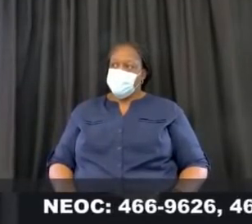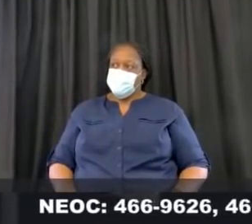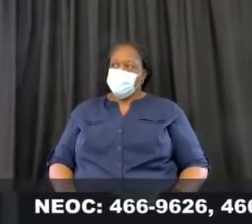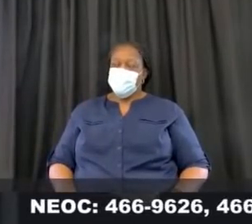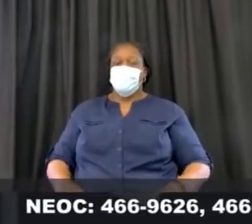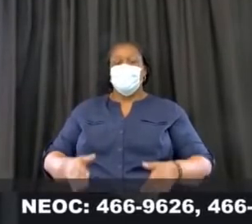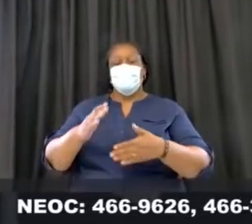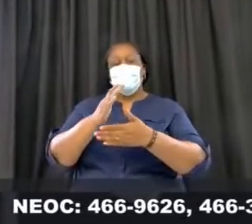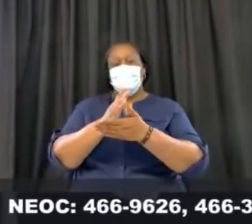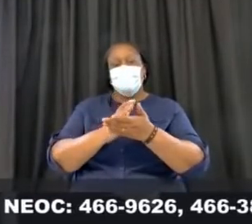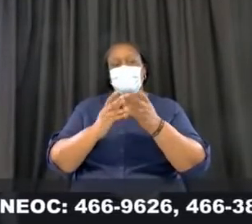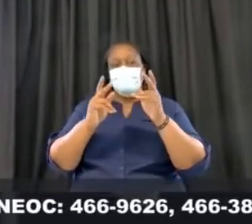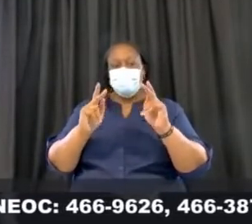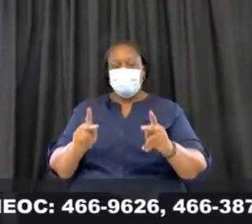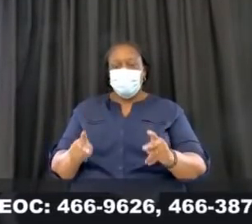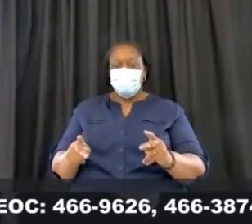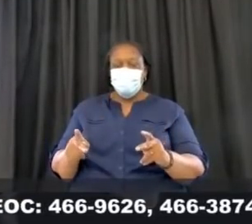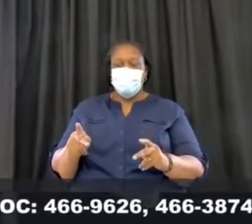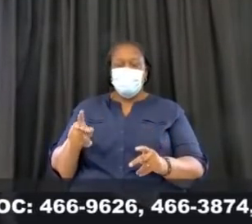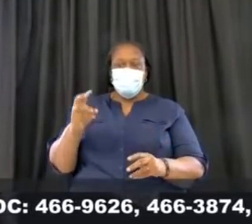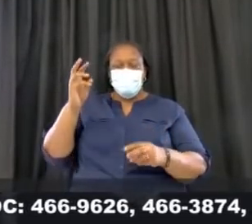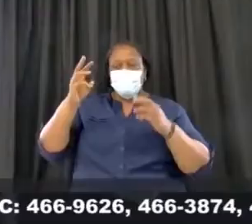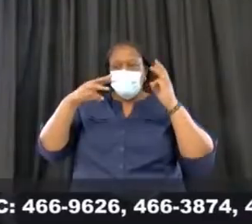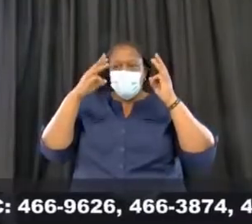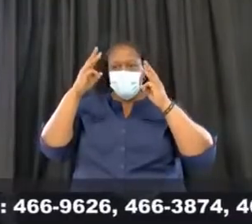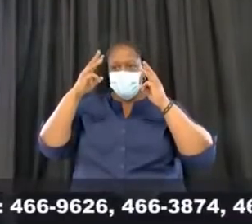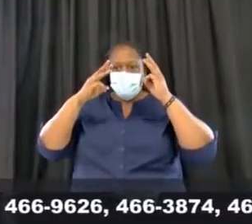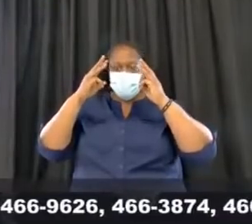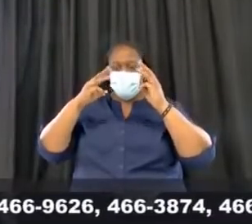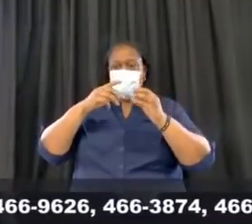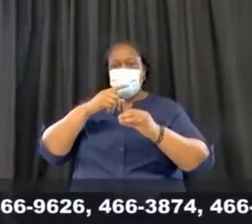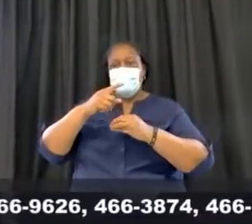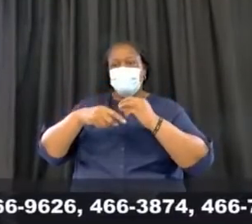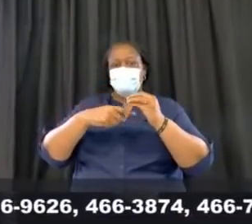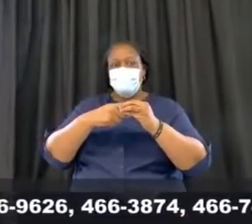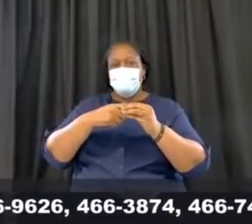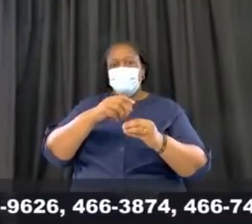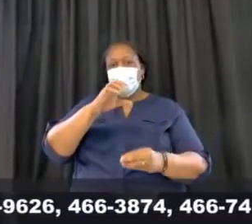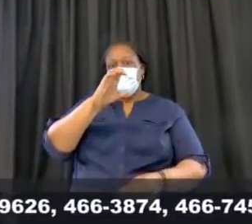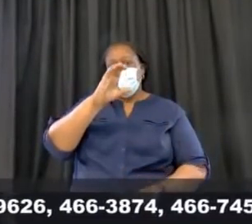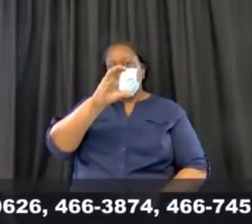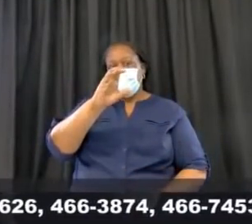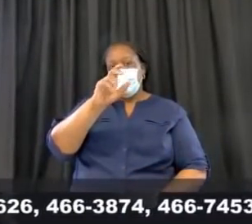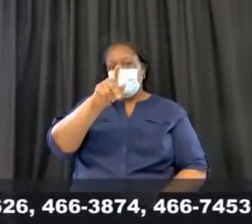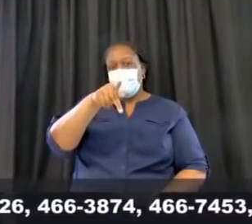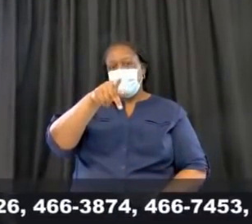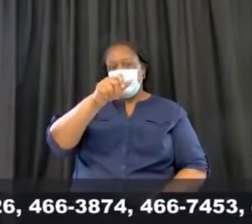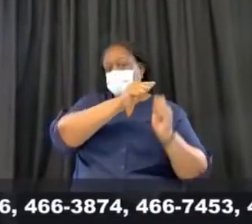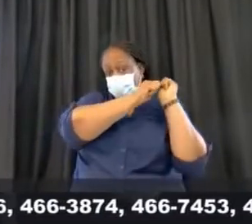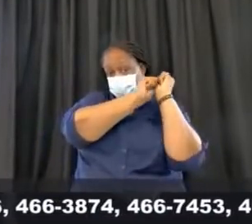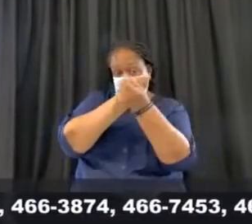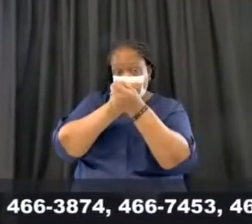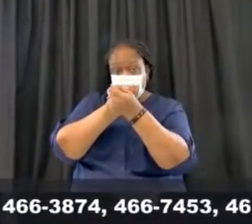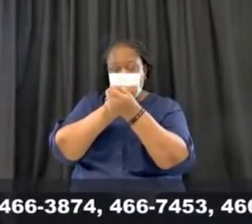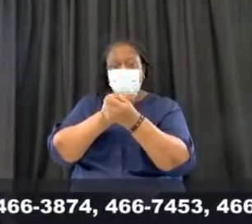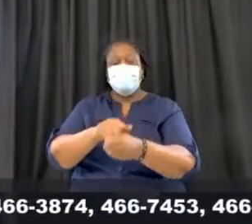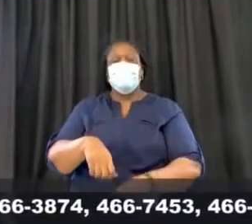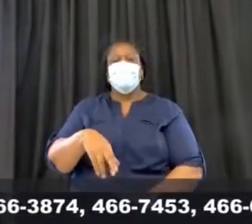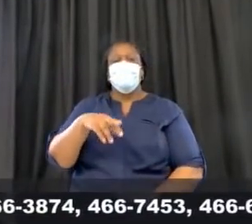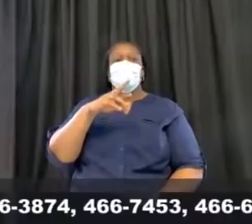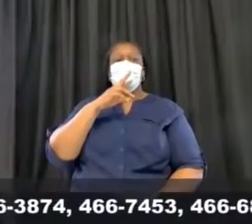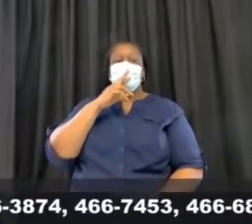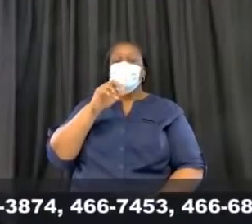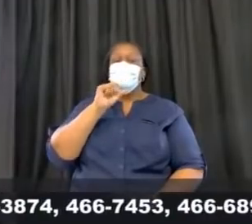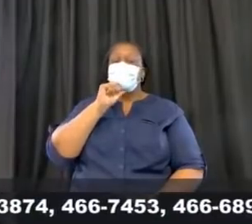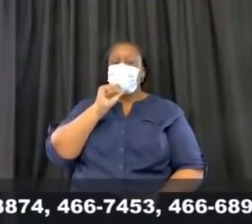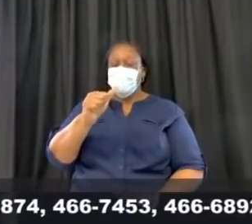Some persons have raised concerns that CPL spectators, it seems, are not wearing